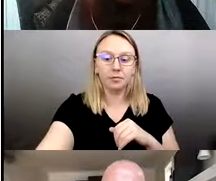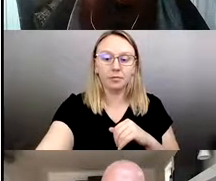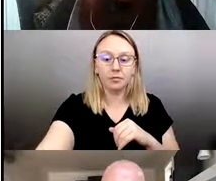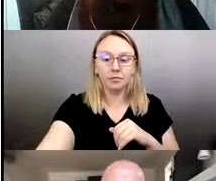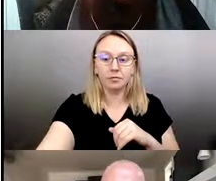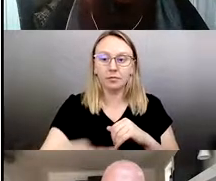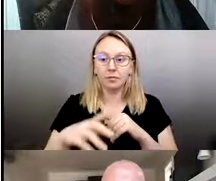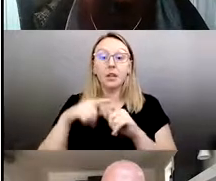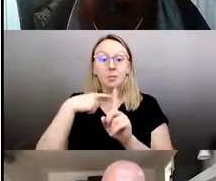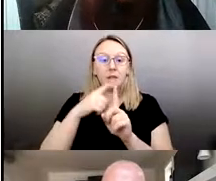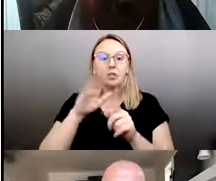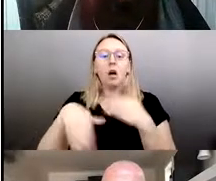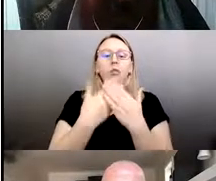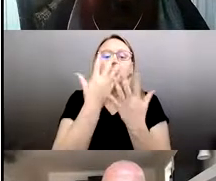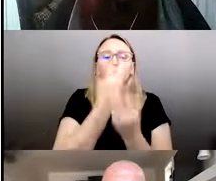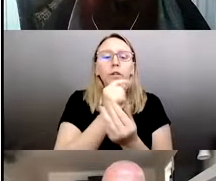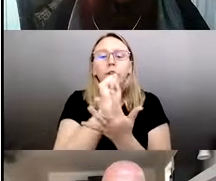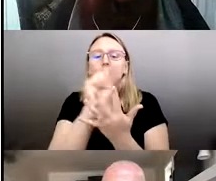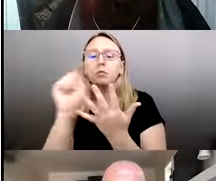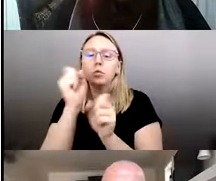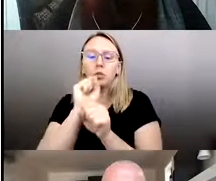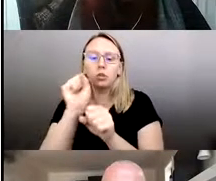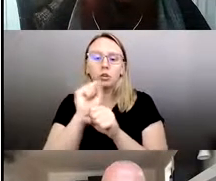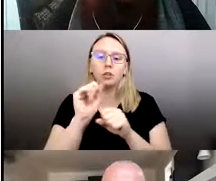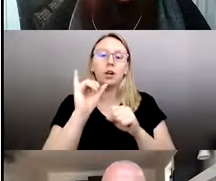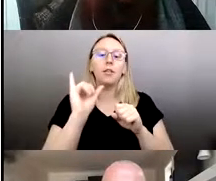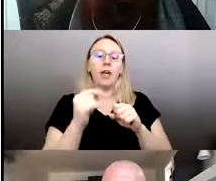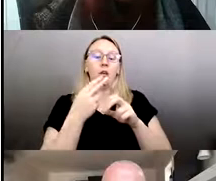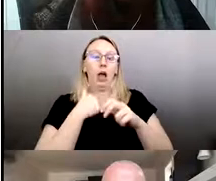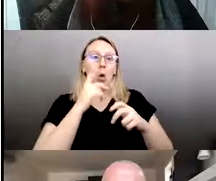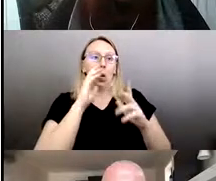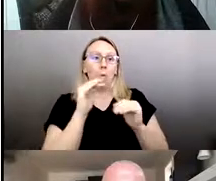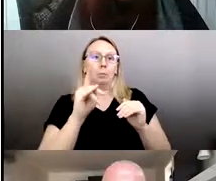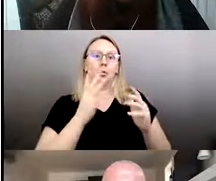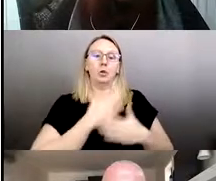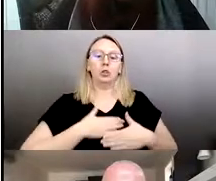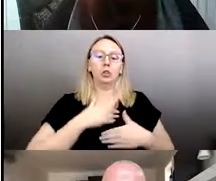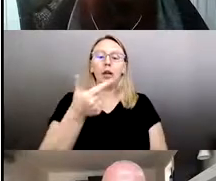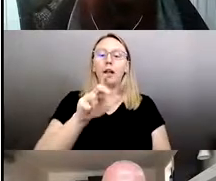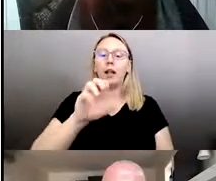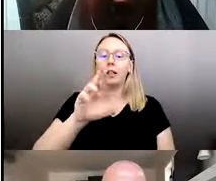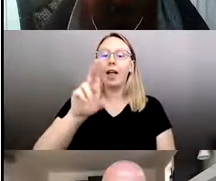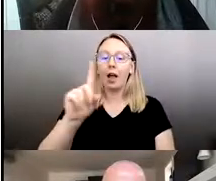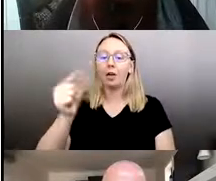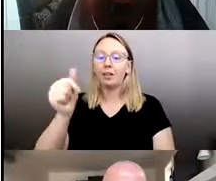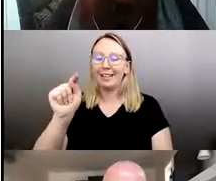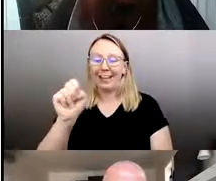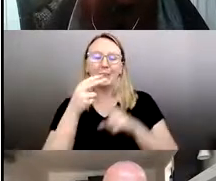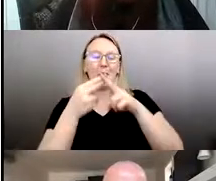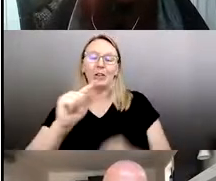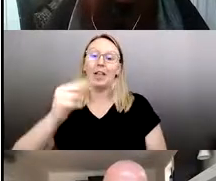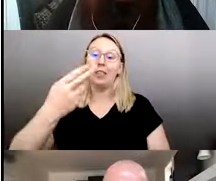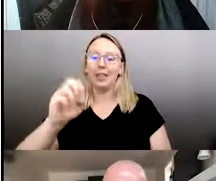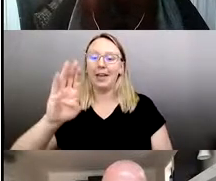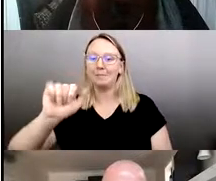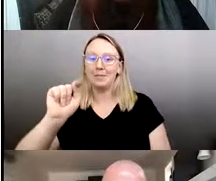in Cloudgate, affectionately known as The Bean, created by using computer technology to cut massive stainless